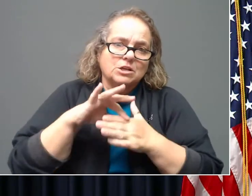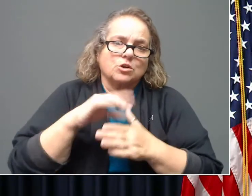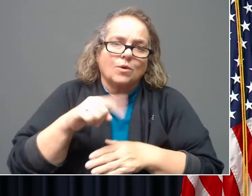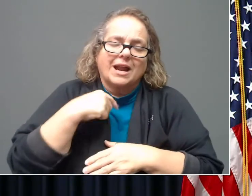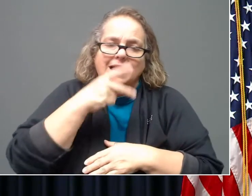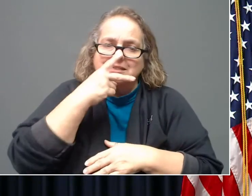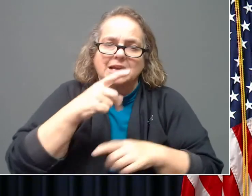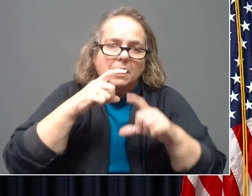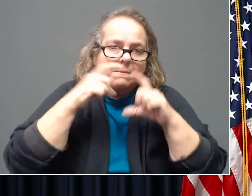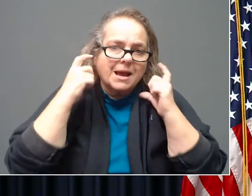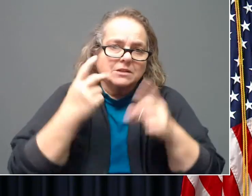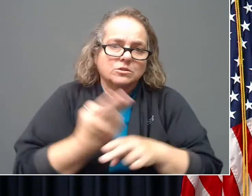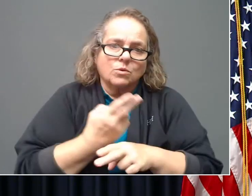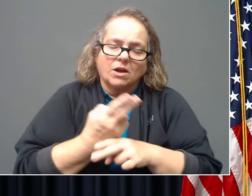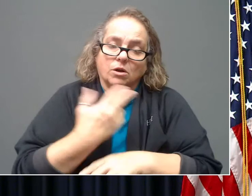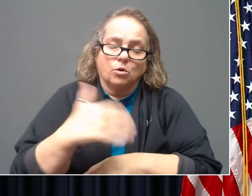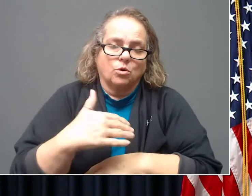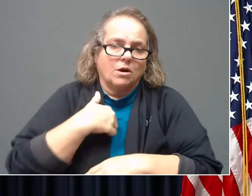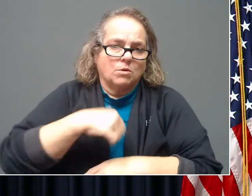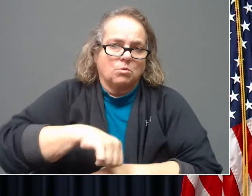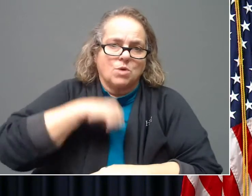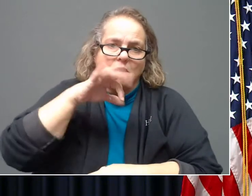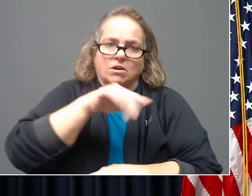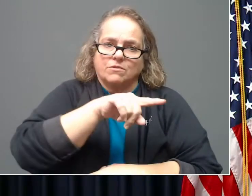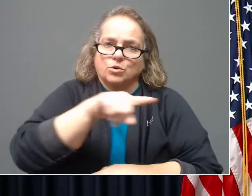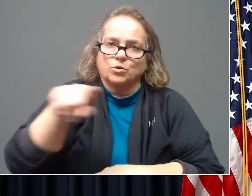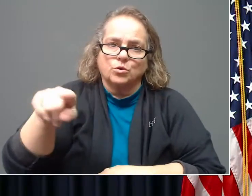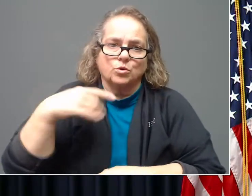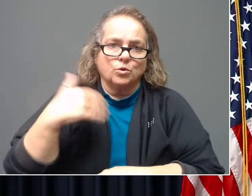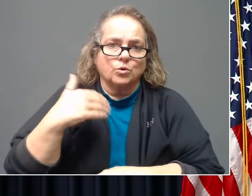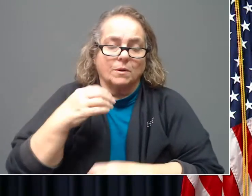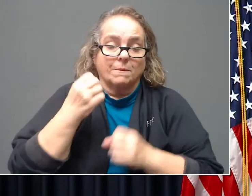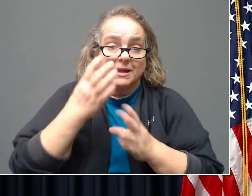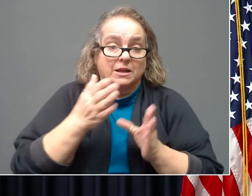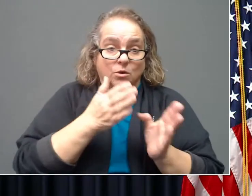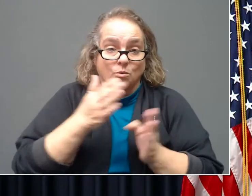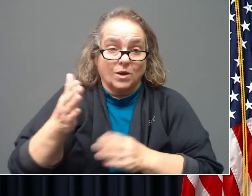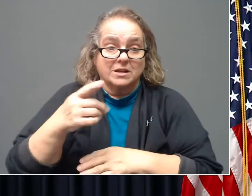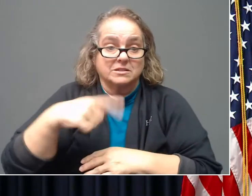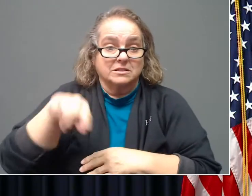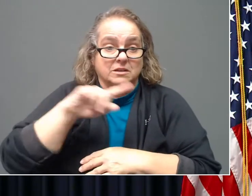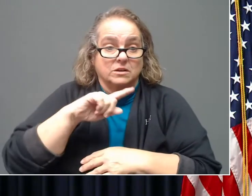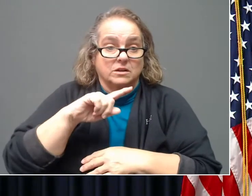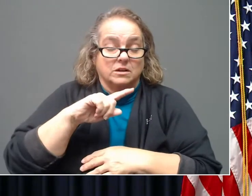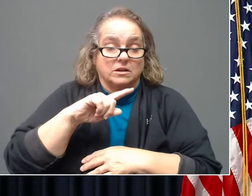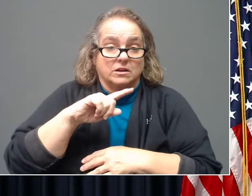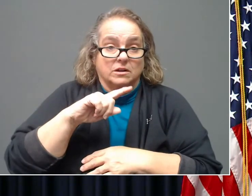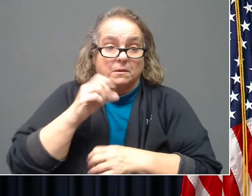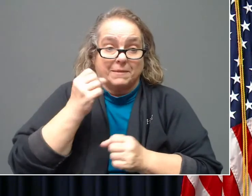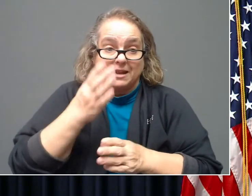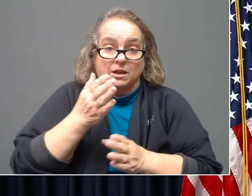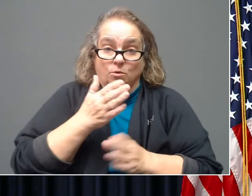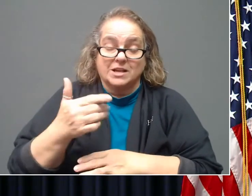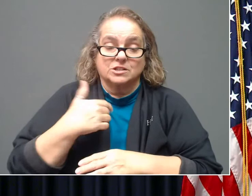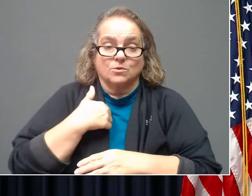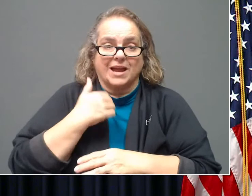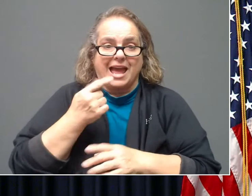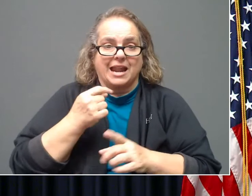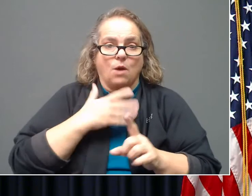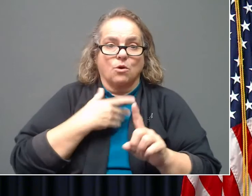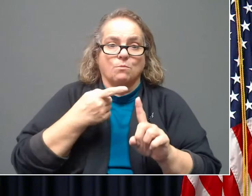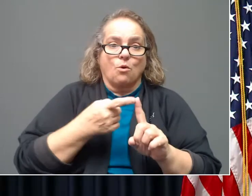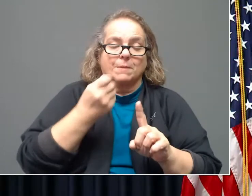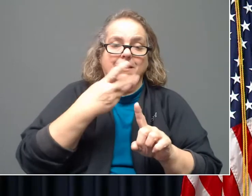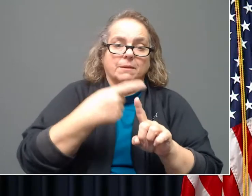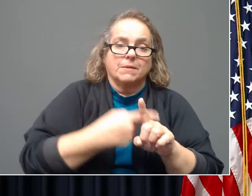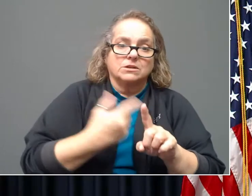really proud of you. In many ways, we are, I believe, at a point that we were many months ago, recognizing how